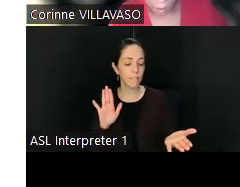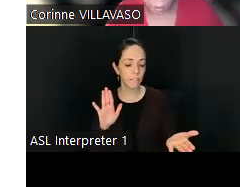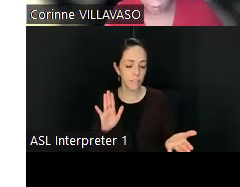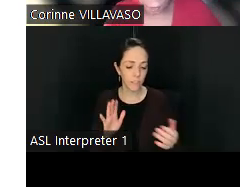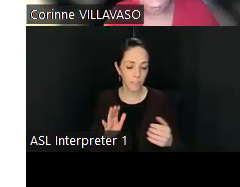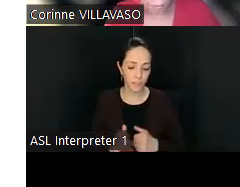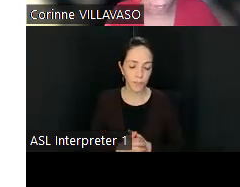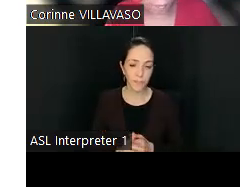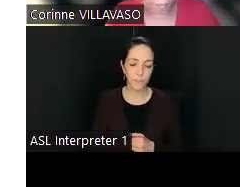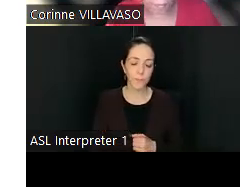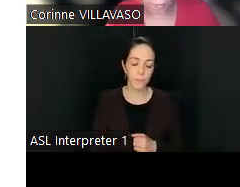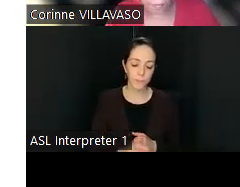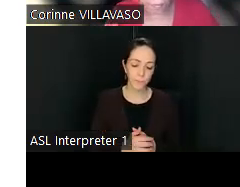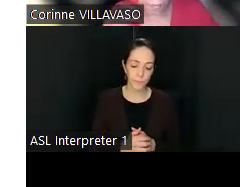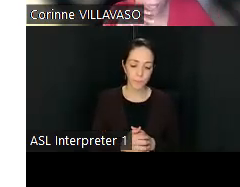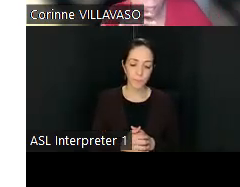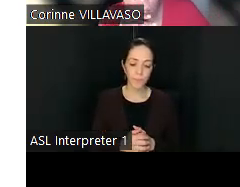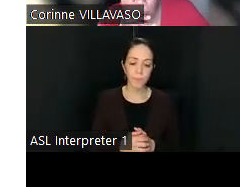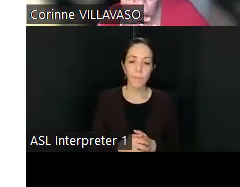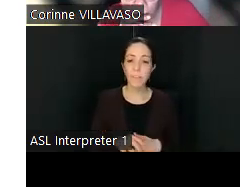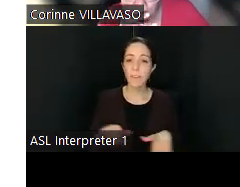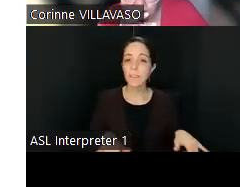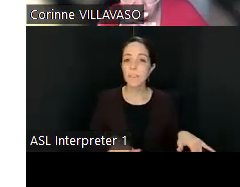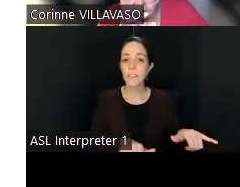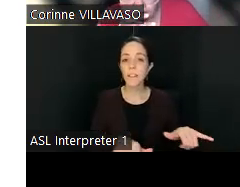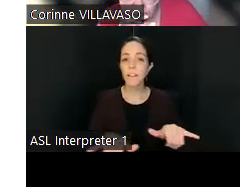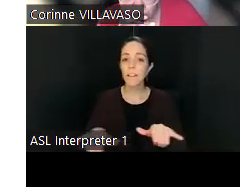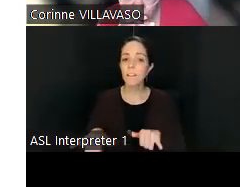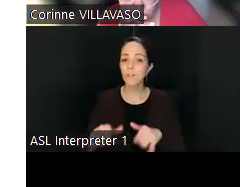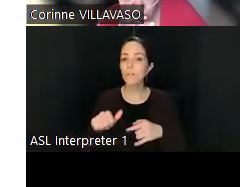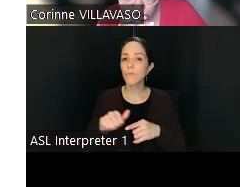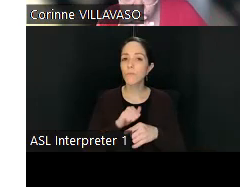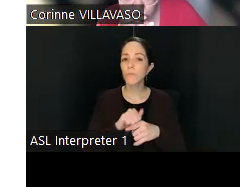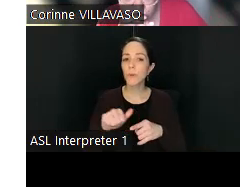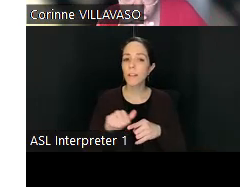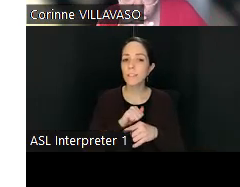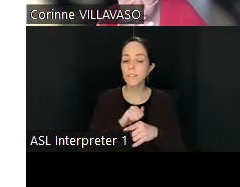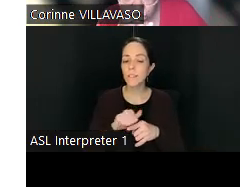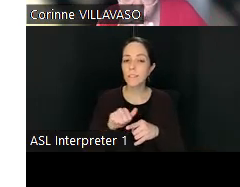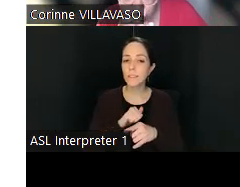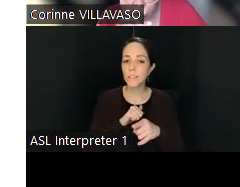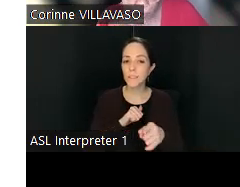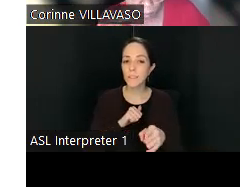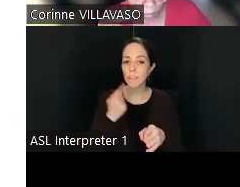to clarify that standard practice on the part, I guess,